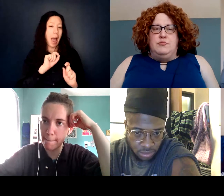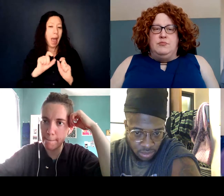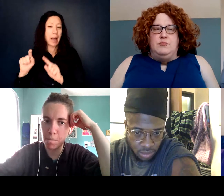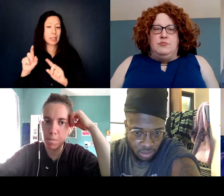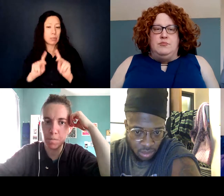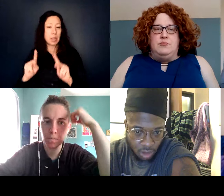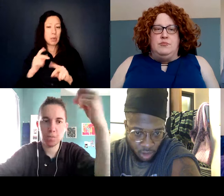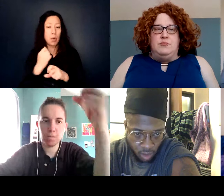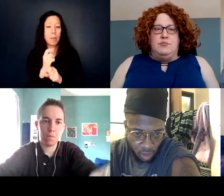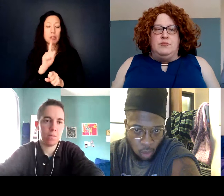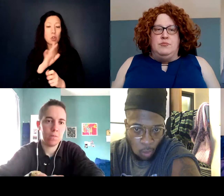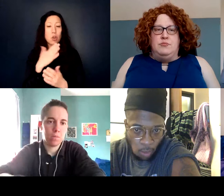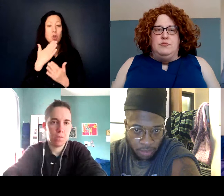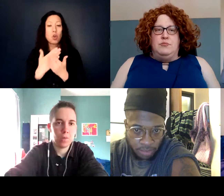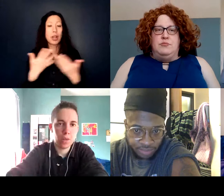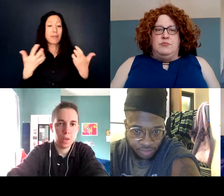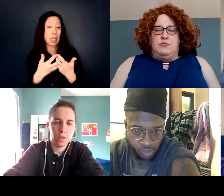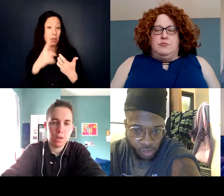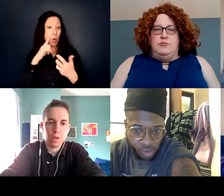city?